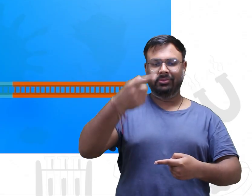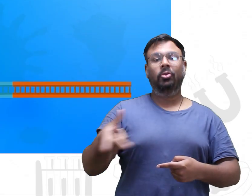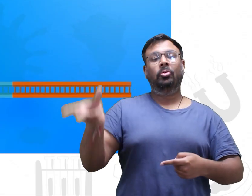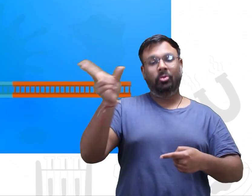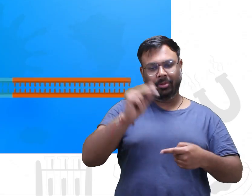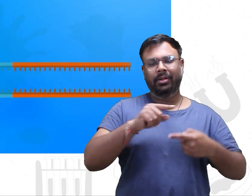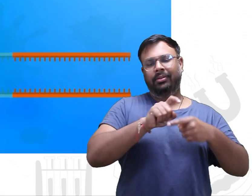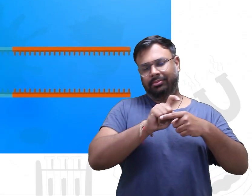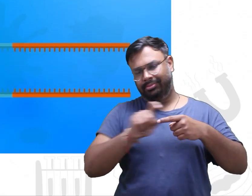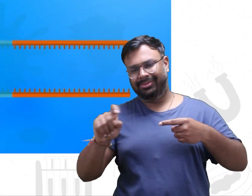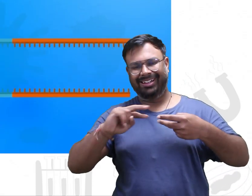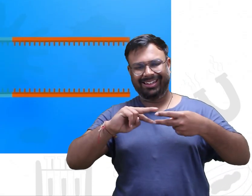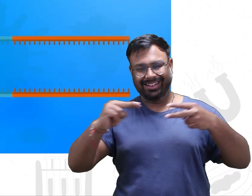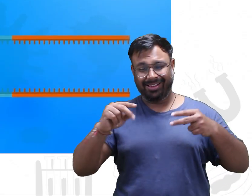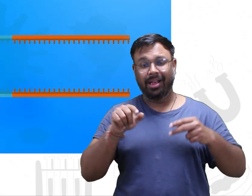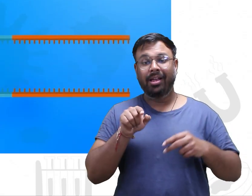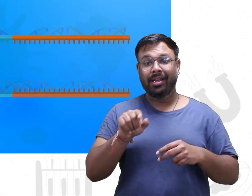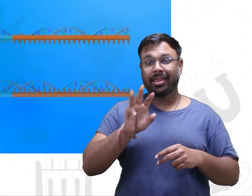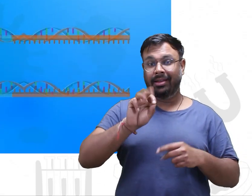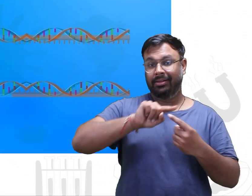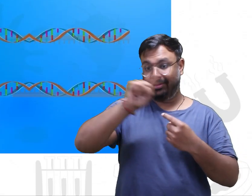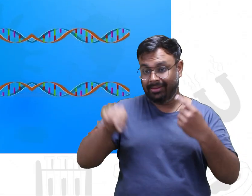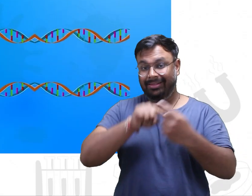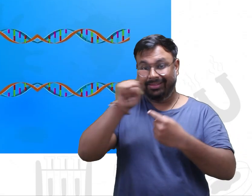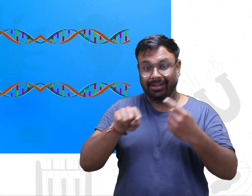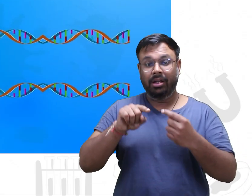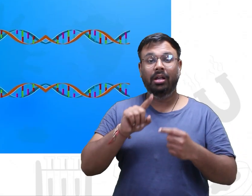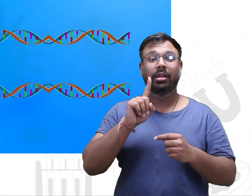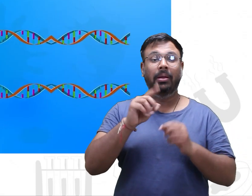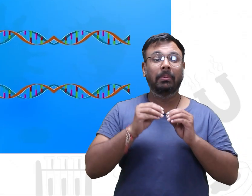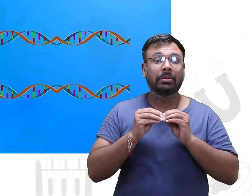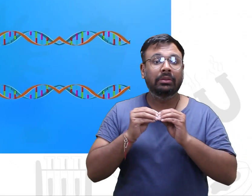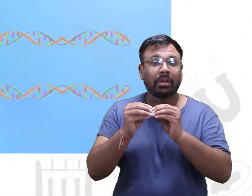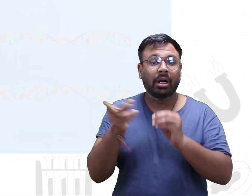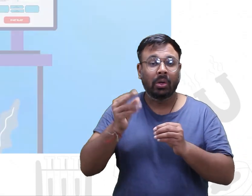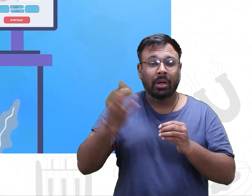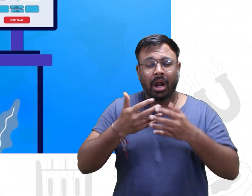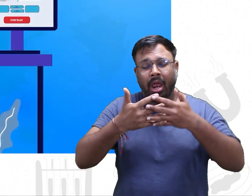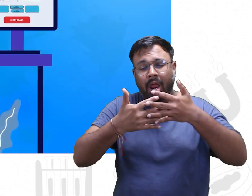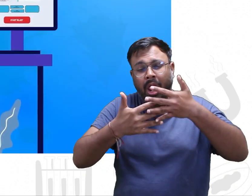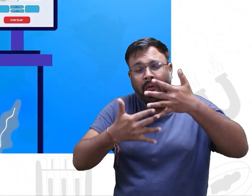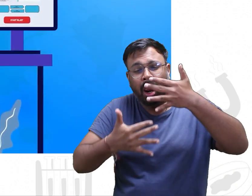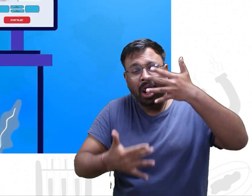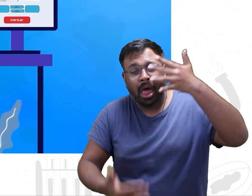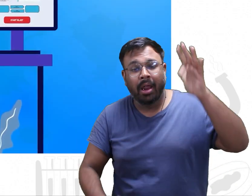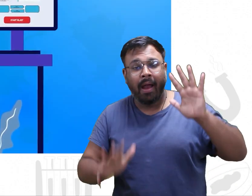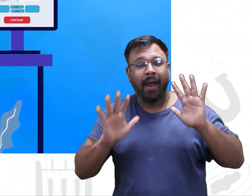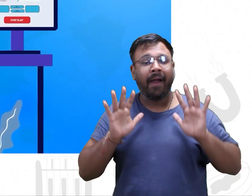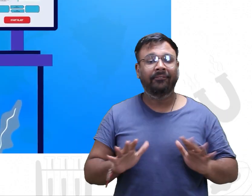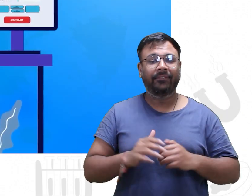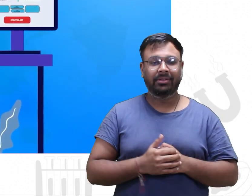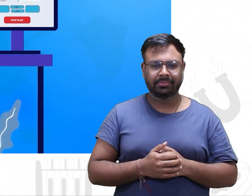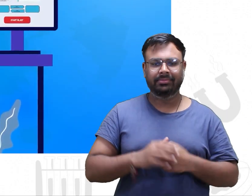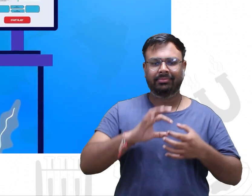complementary strand. Thus, we went from having 2 DNA strands to 1 billion copies in 30 cycles. Now, amplified DNA strands